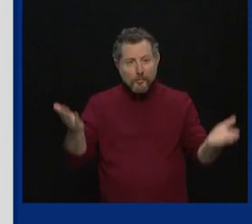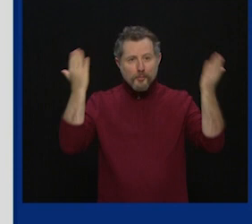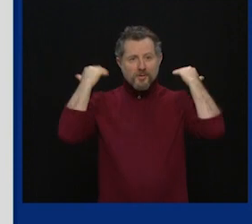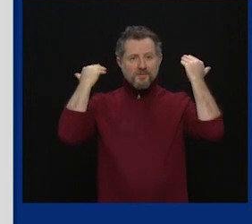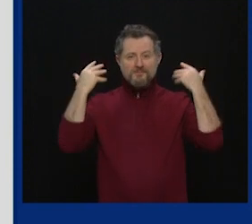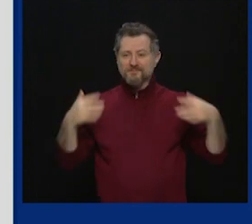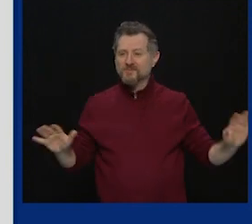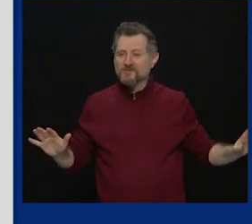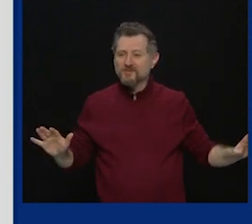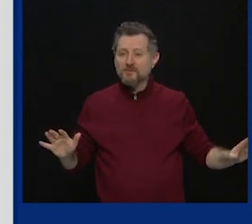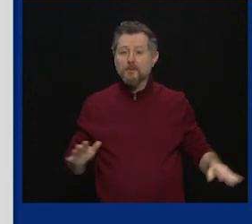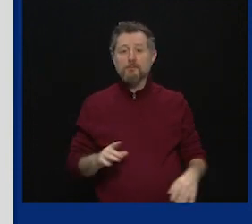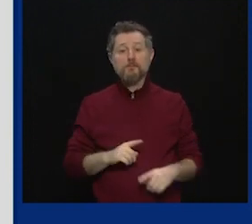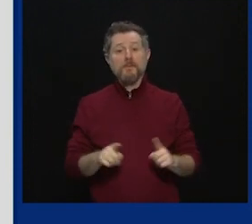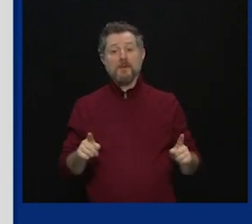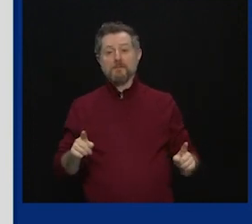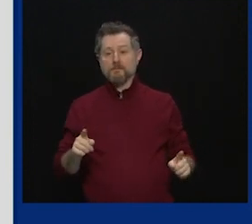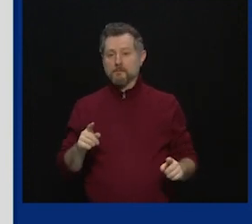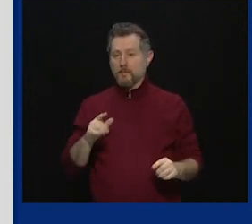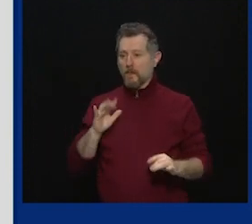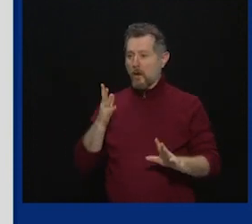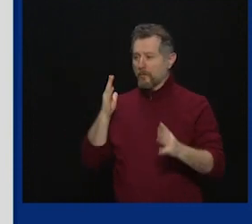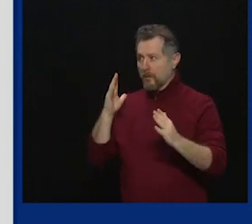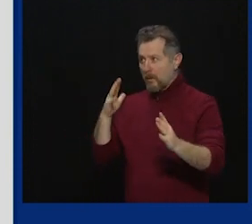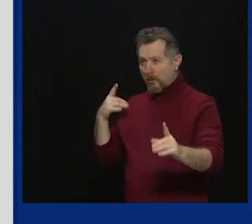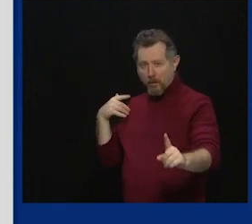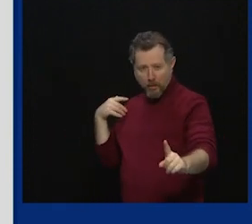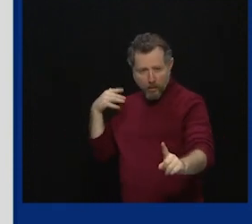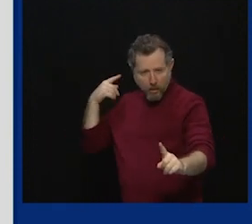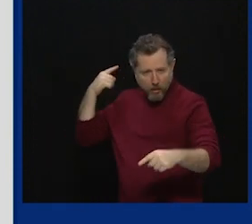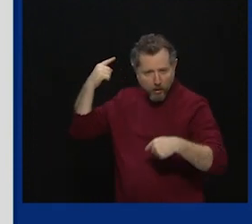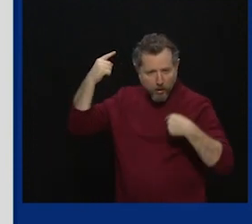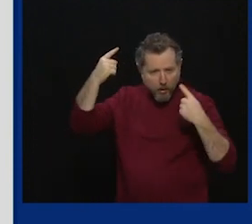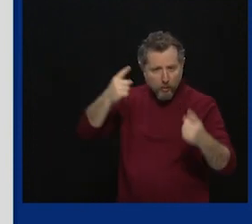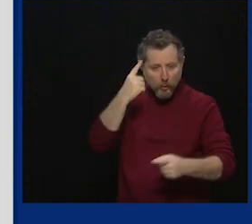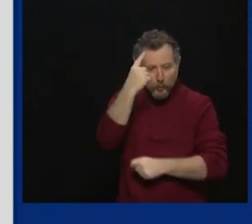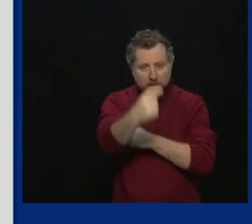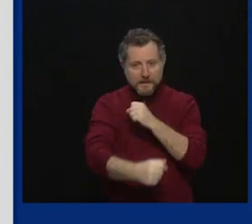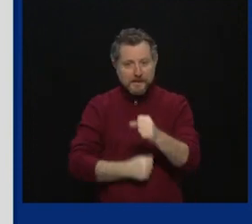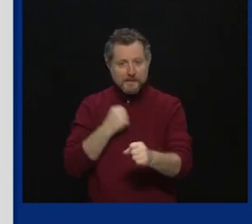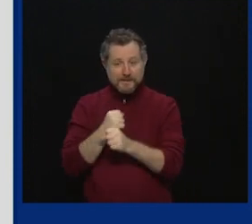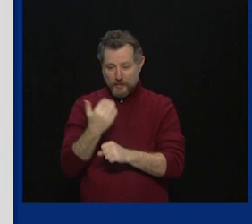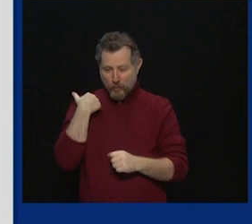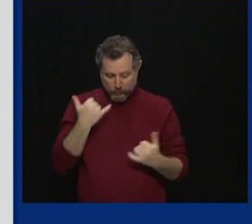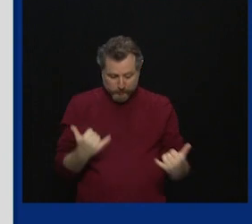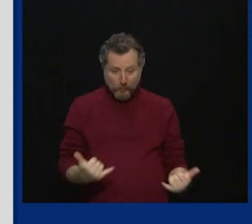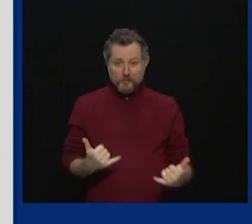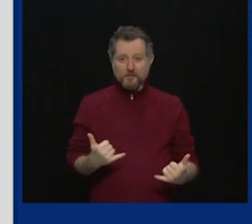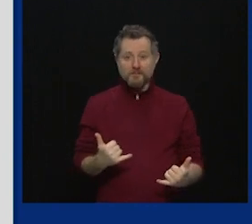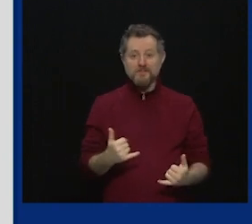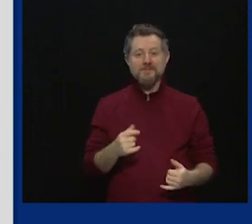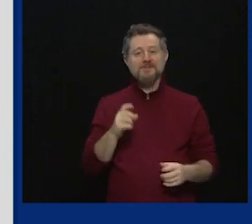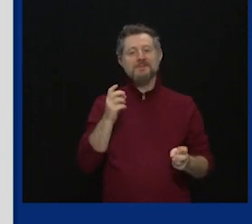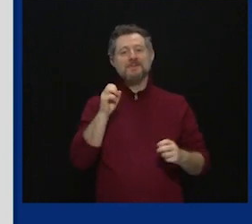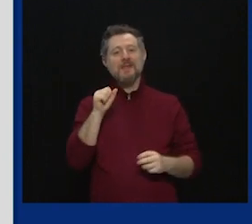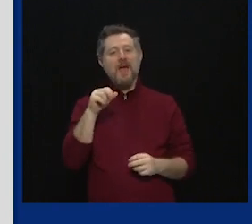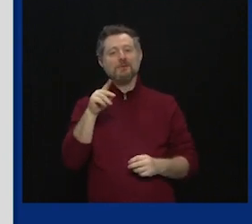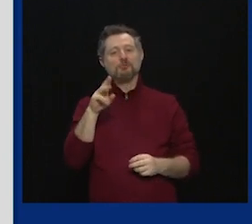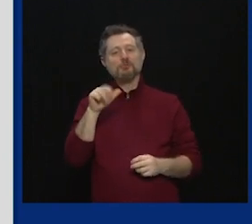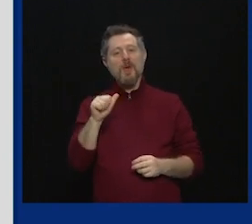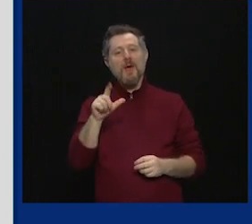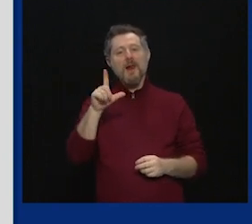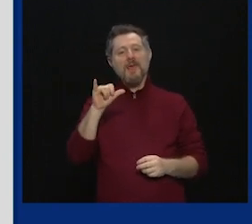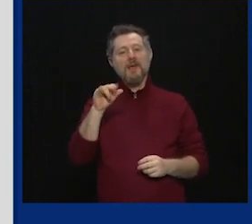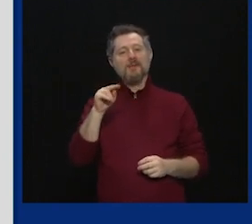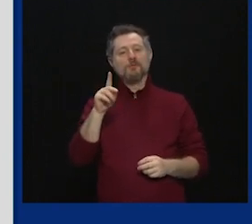how far we've come. Literally 1 year ago today, we had Sandra Lindsay become the first person